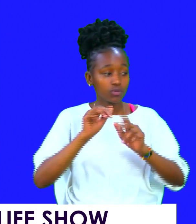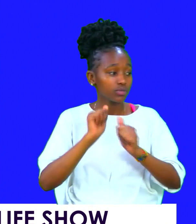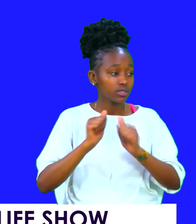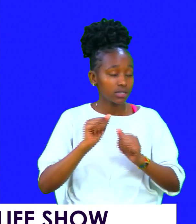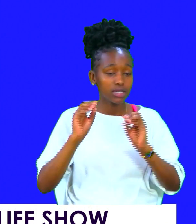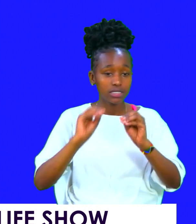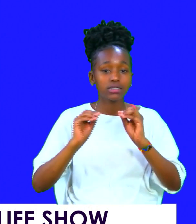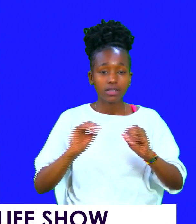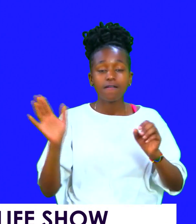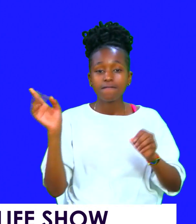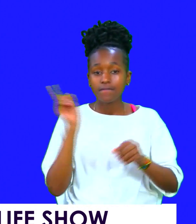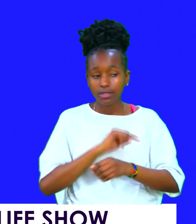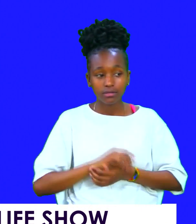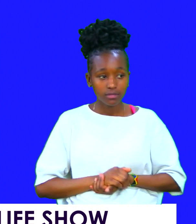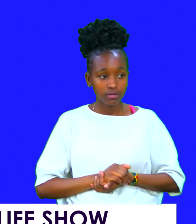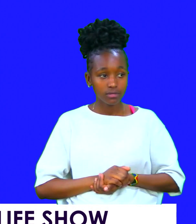your soul.